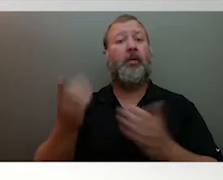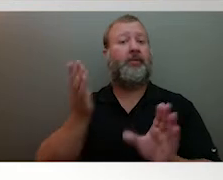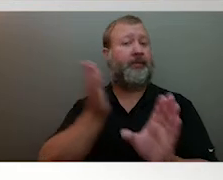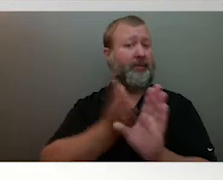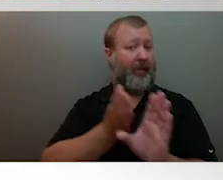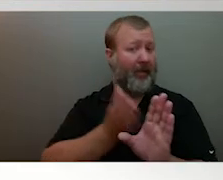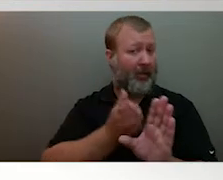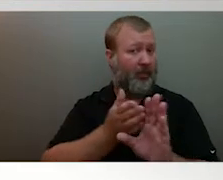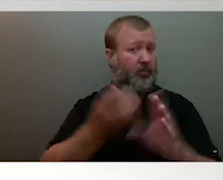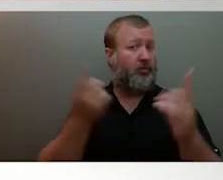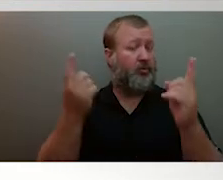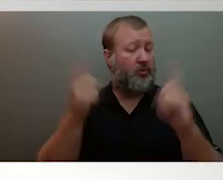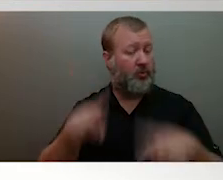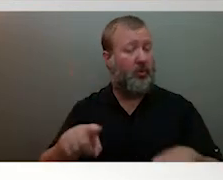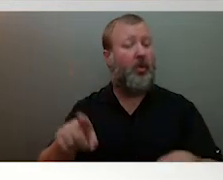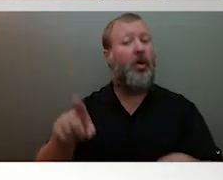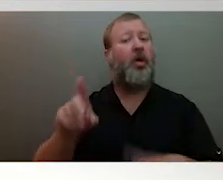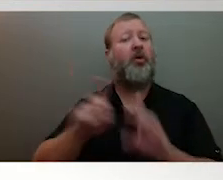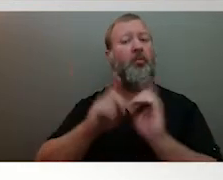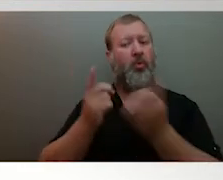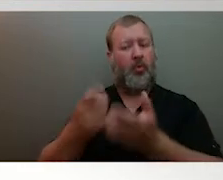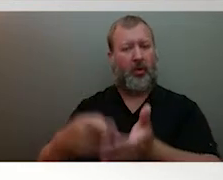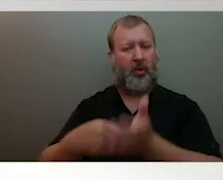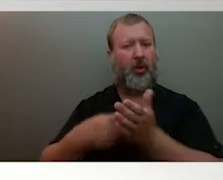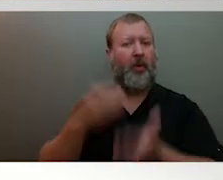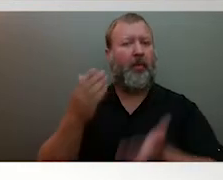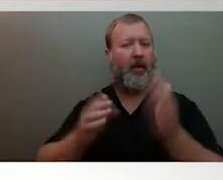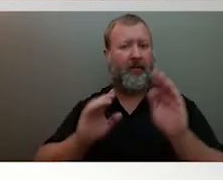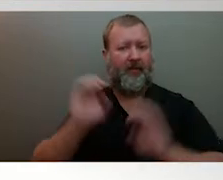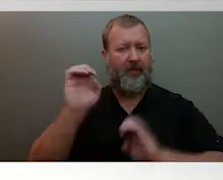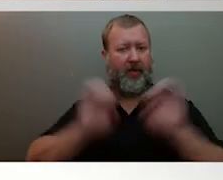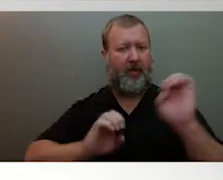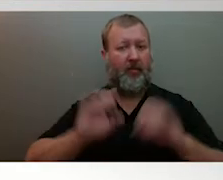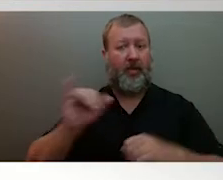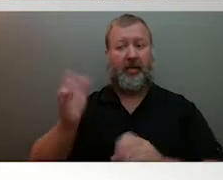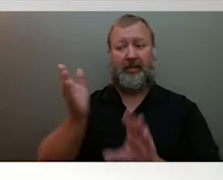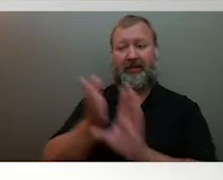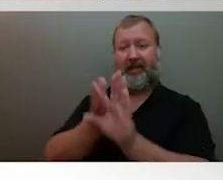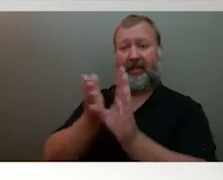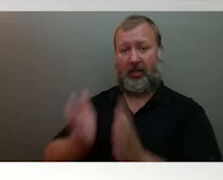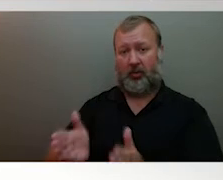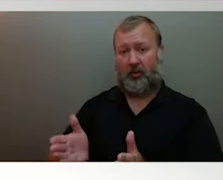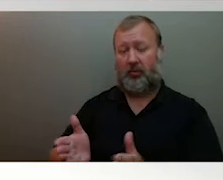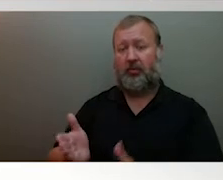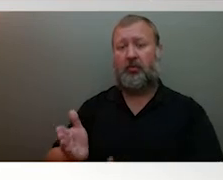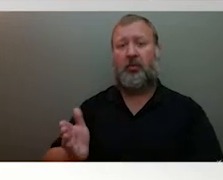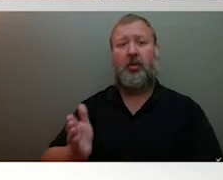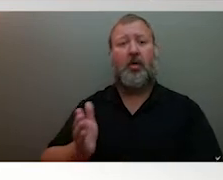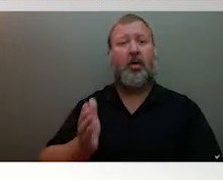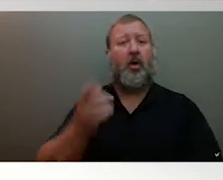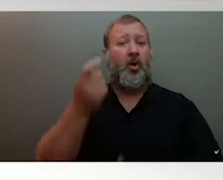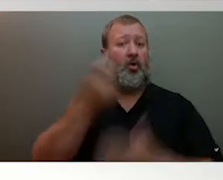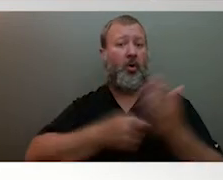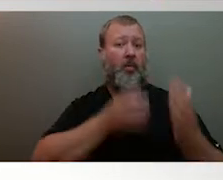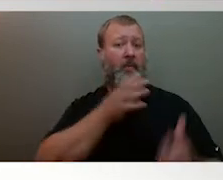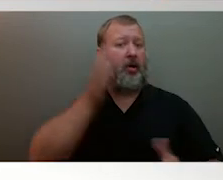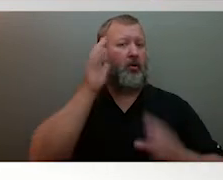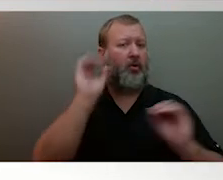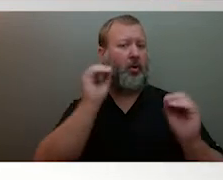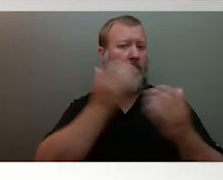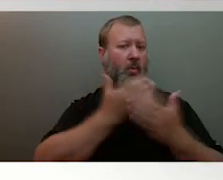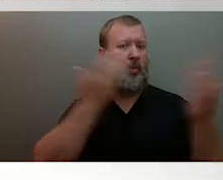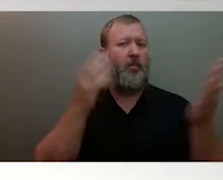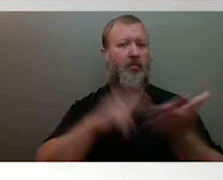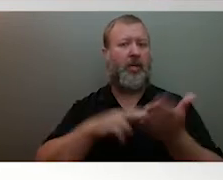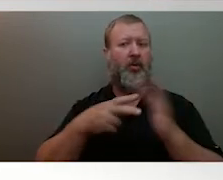psychiatric condition, the district may require an evaluation from a psychiatrist, but it is no cost to the parent. The district must pay